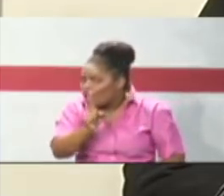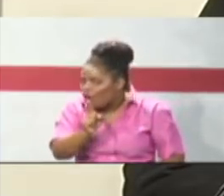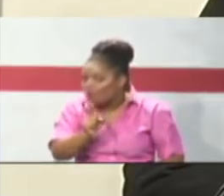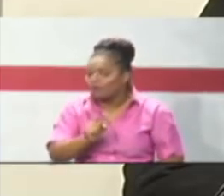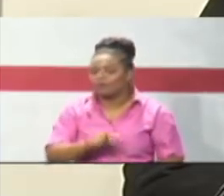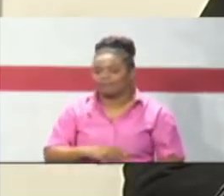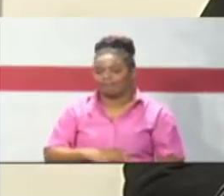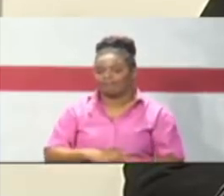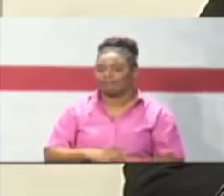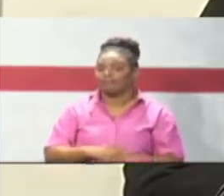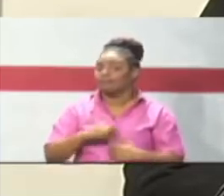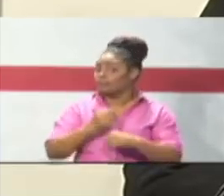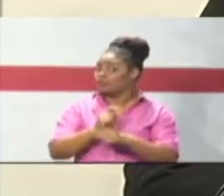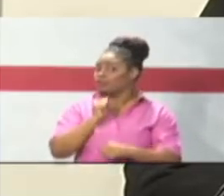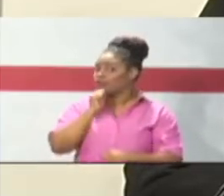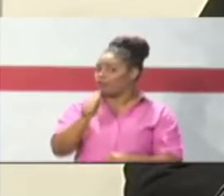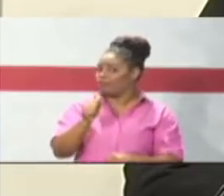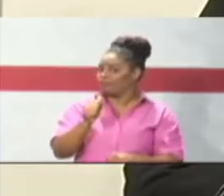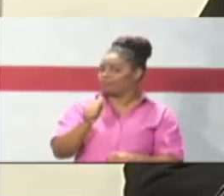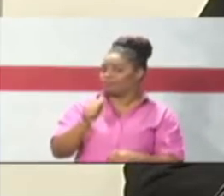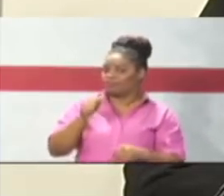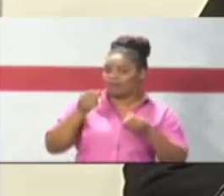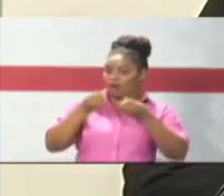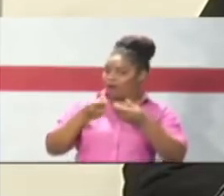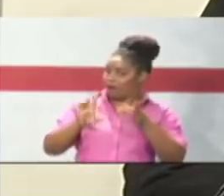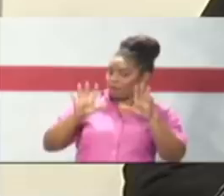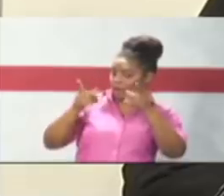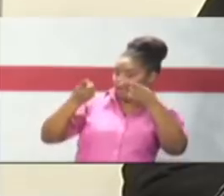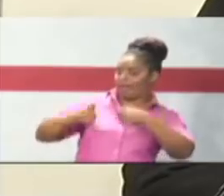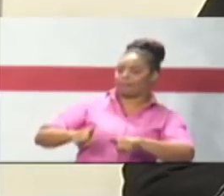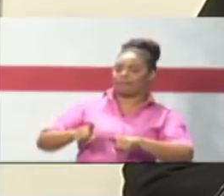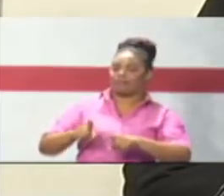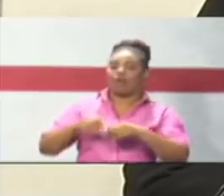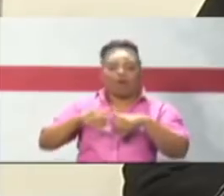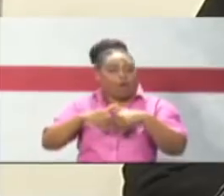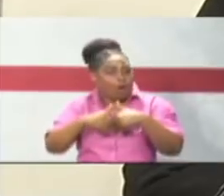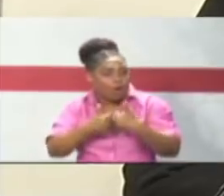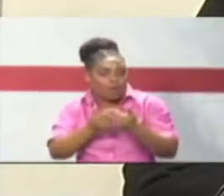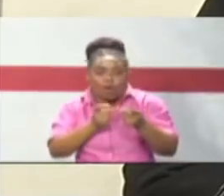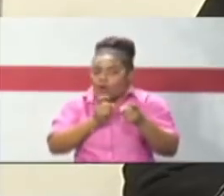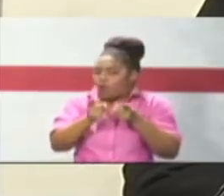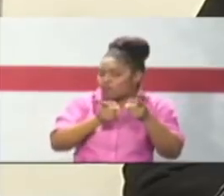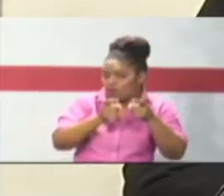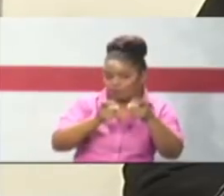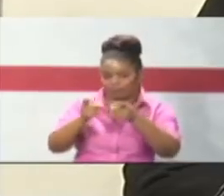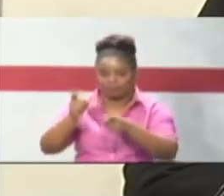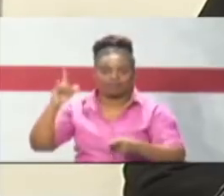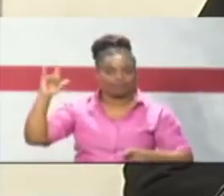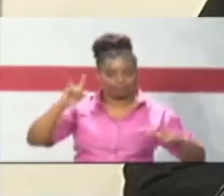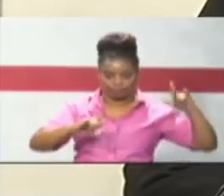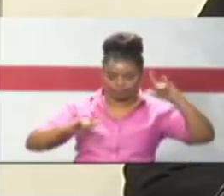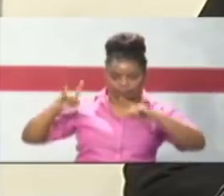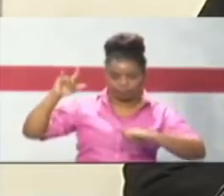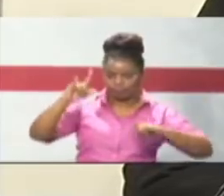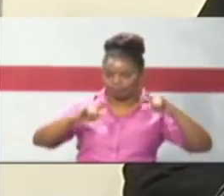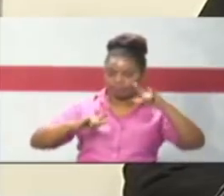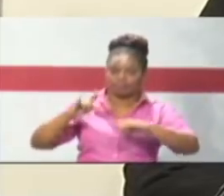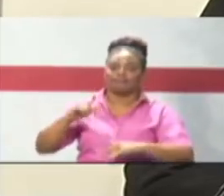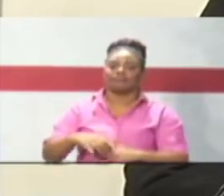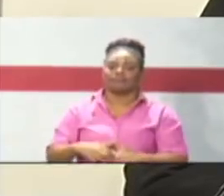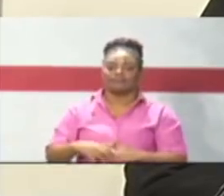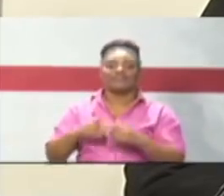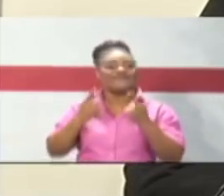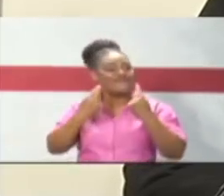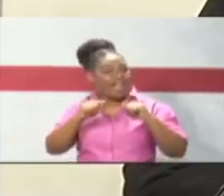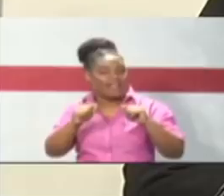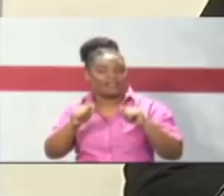that we keep that from happening beyond the controls at the border is we keep the virus from spreading at all within the